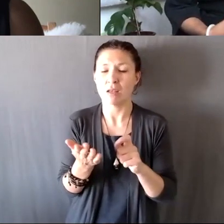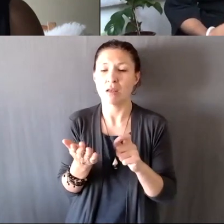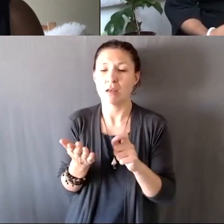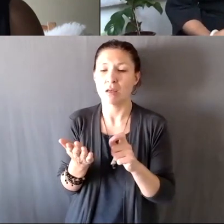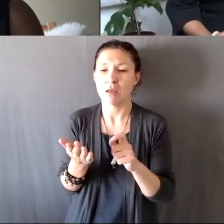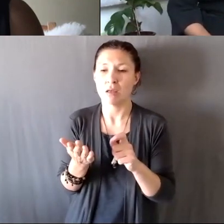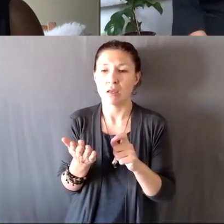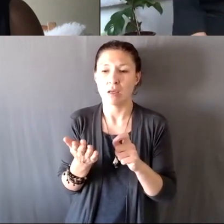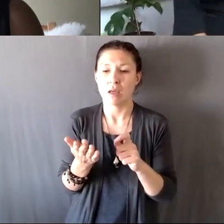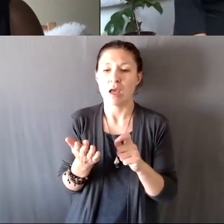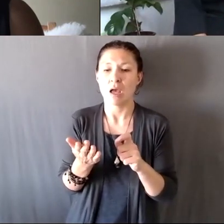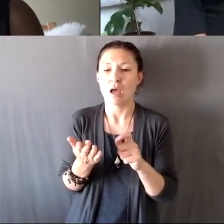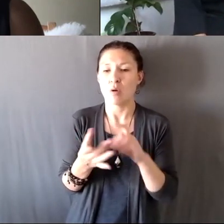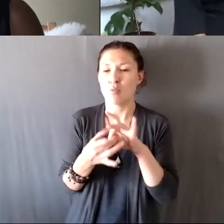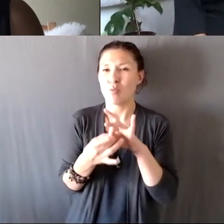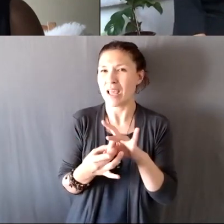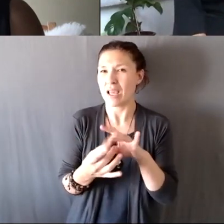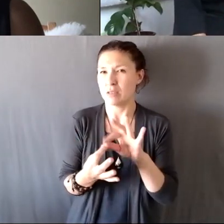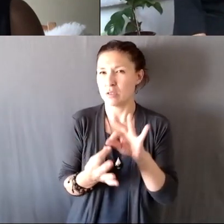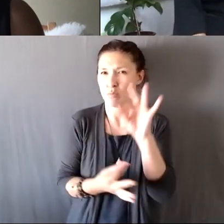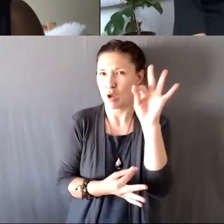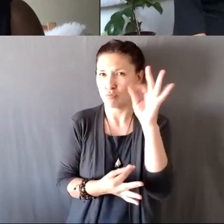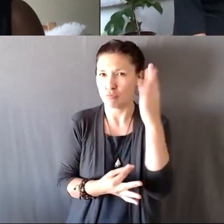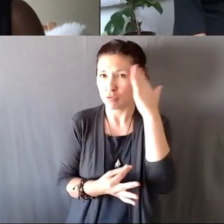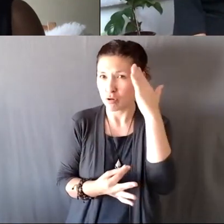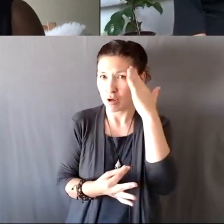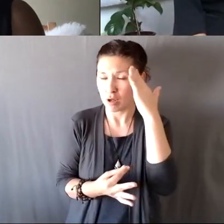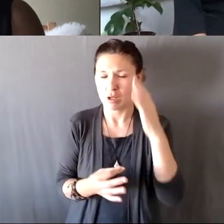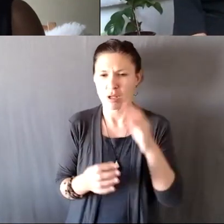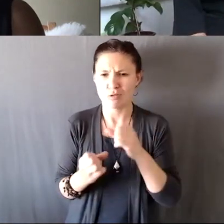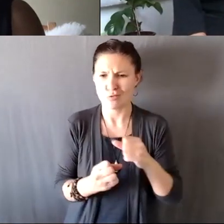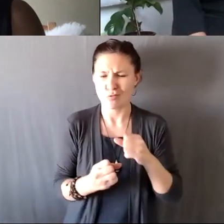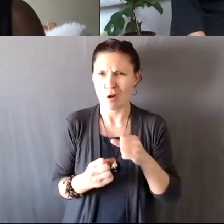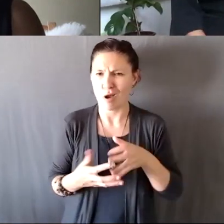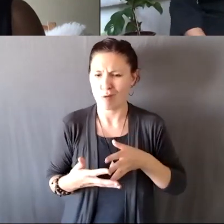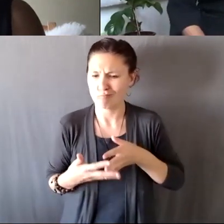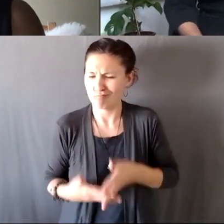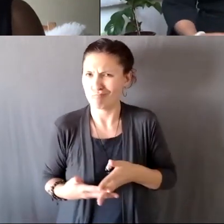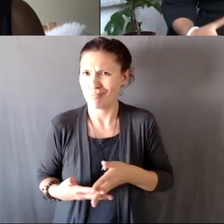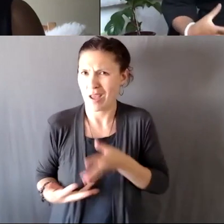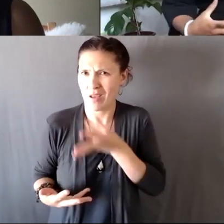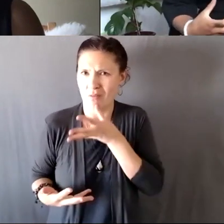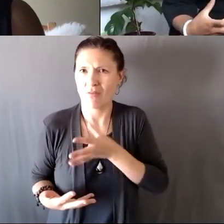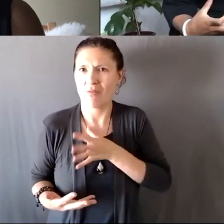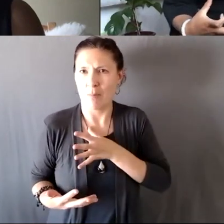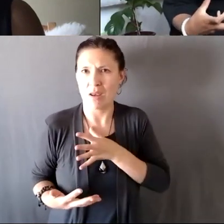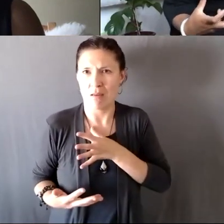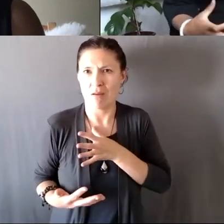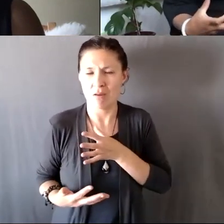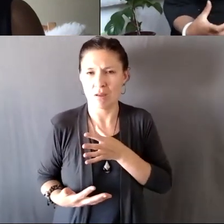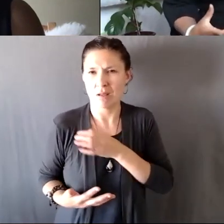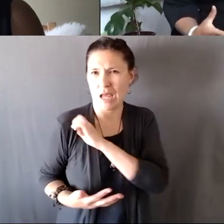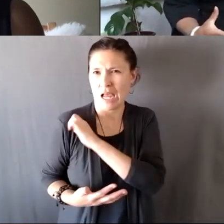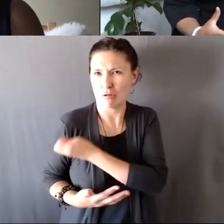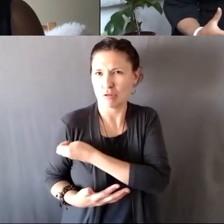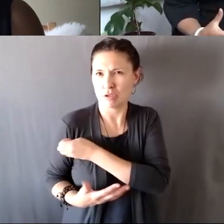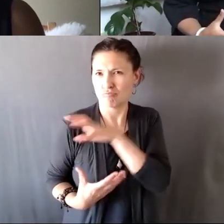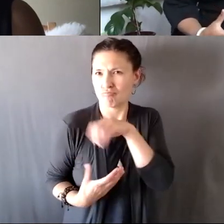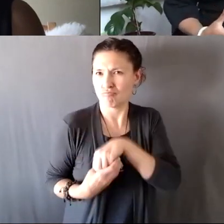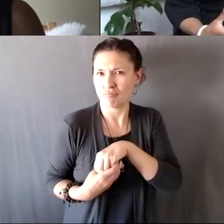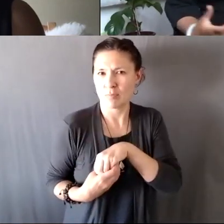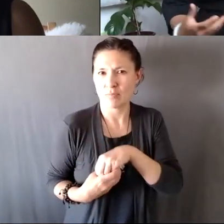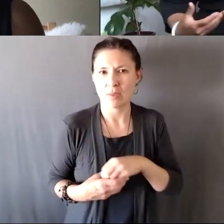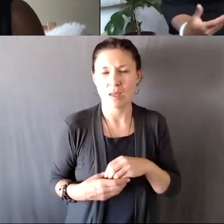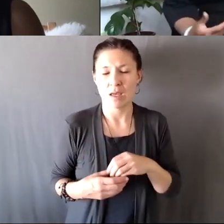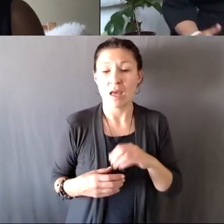is spiritual and profoundly feminine, comes this ancient wisdom,